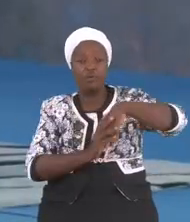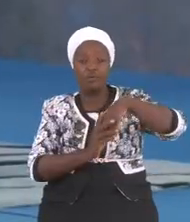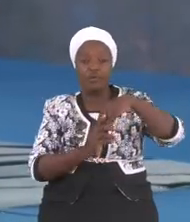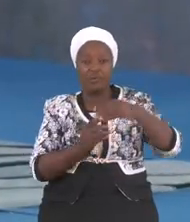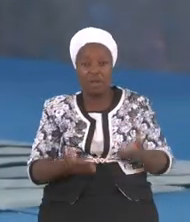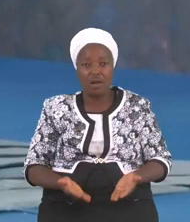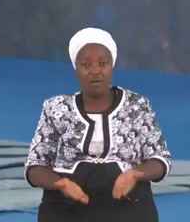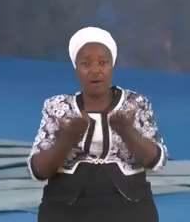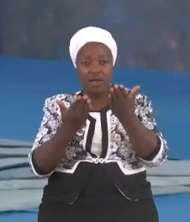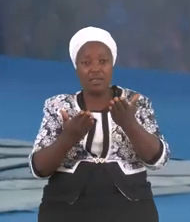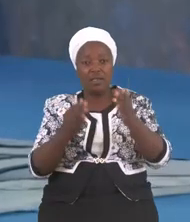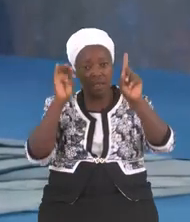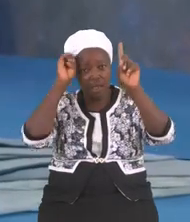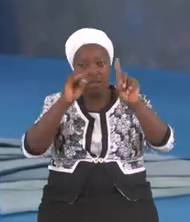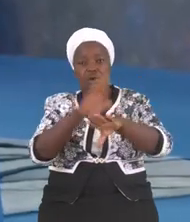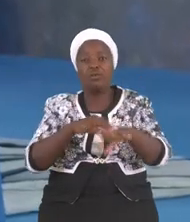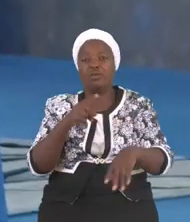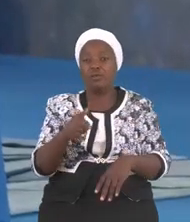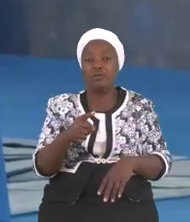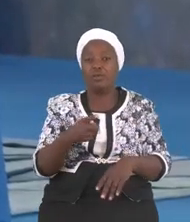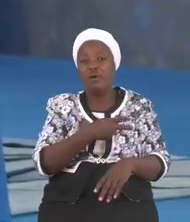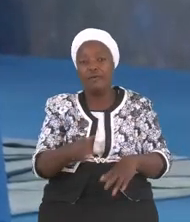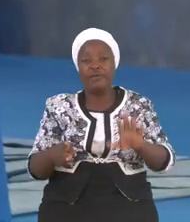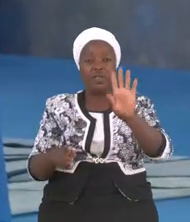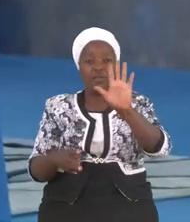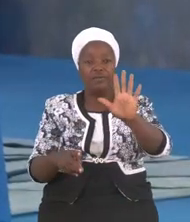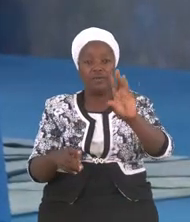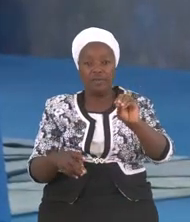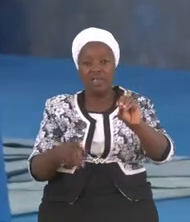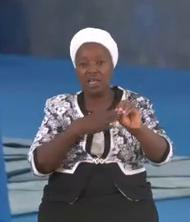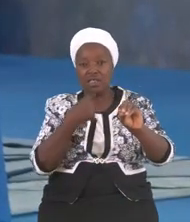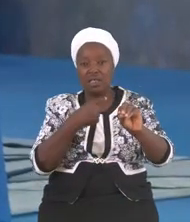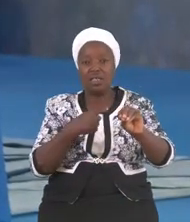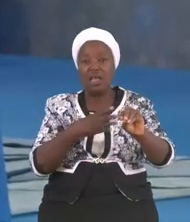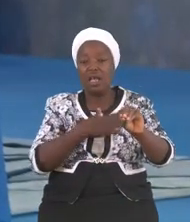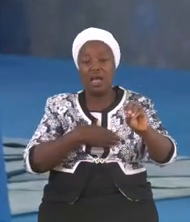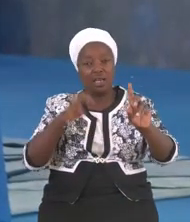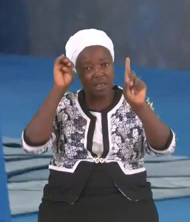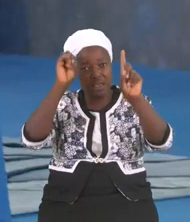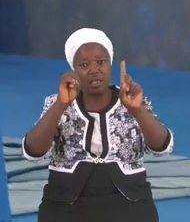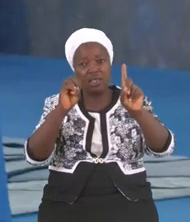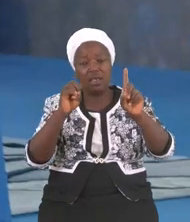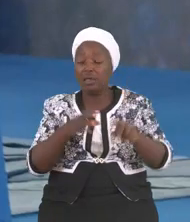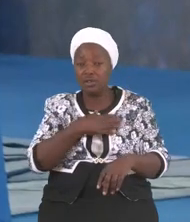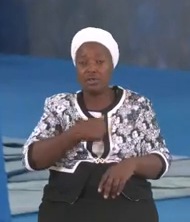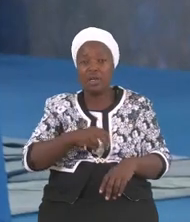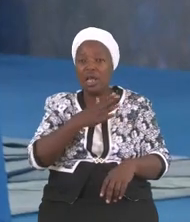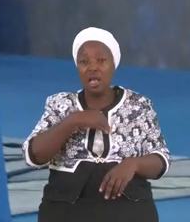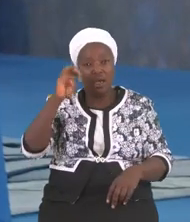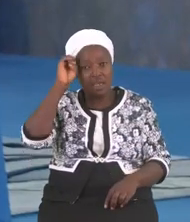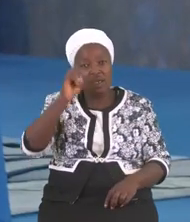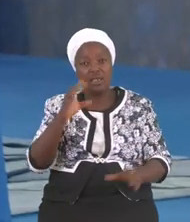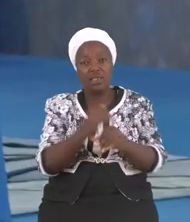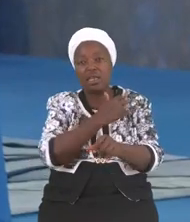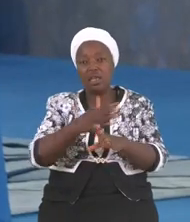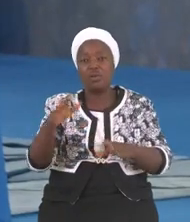calleth thee. Verse 50, it says, and he, casting away his garment, the badge of